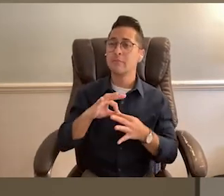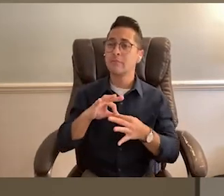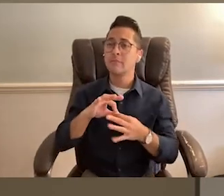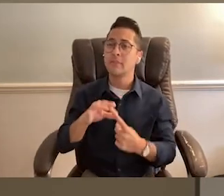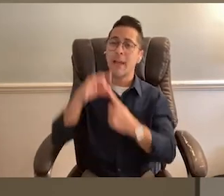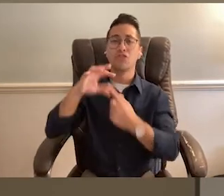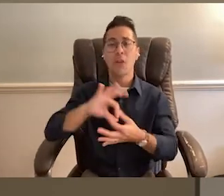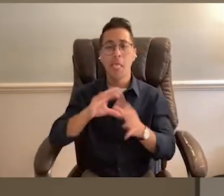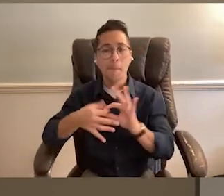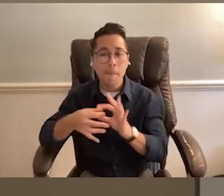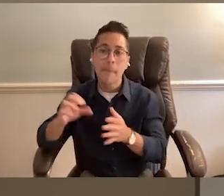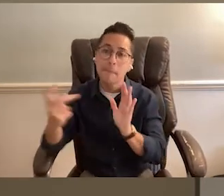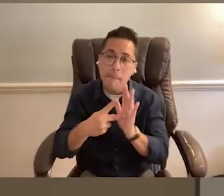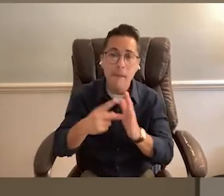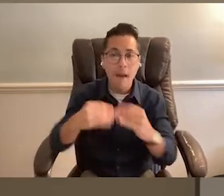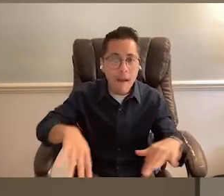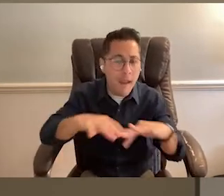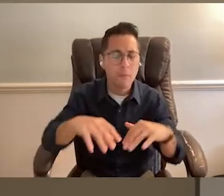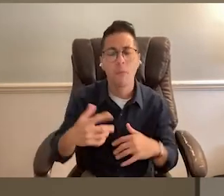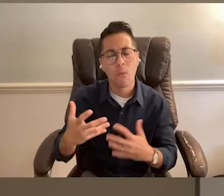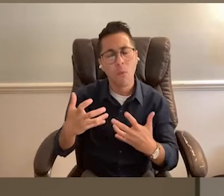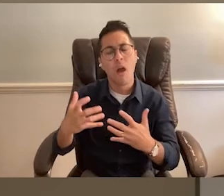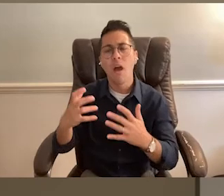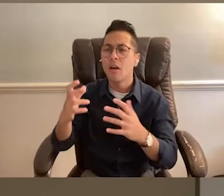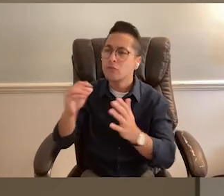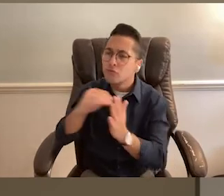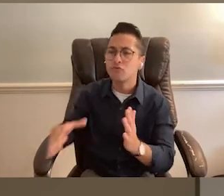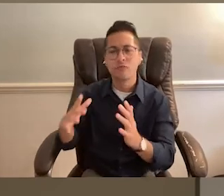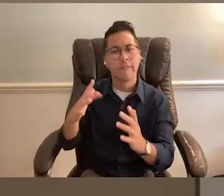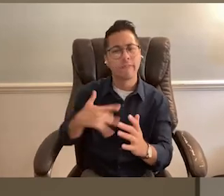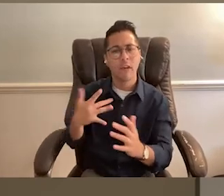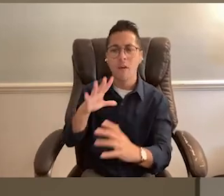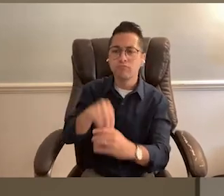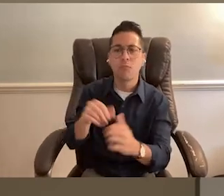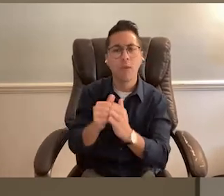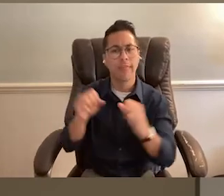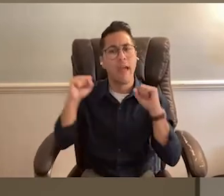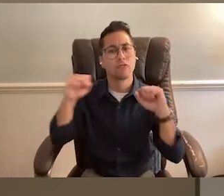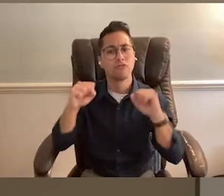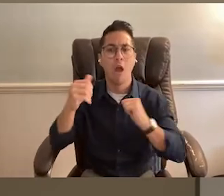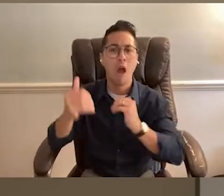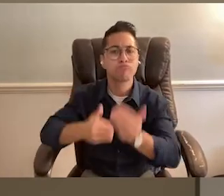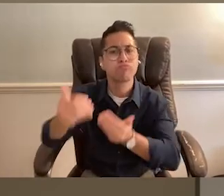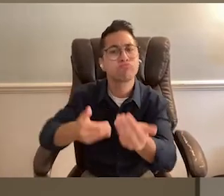also are subject to the same restrictions as all the college students. So whoever clicks the button to get into the class fast enough, that's when you get into the